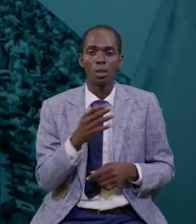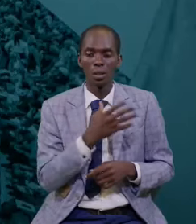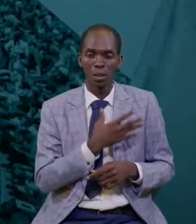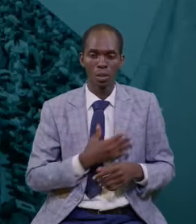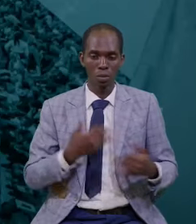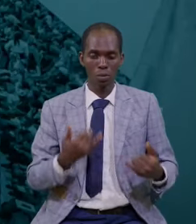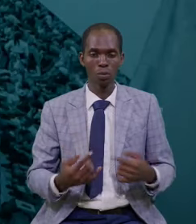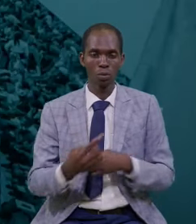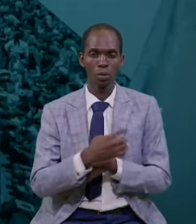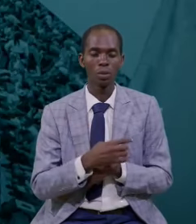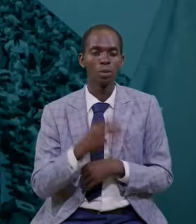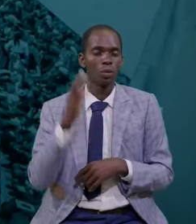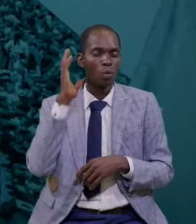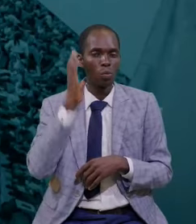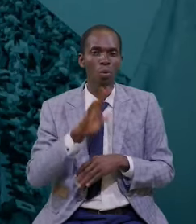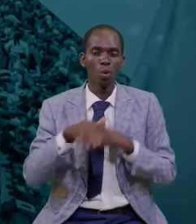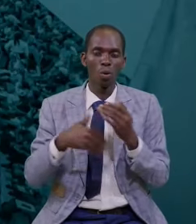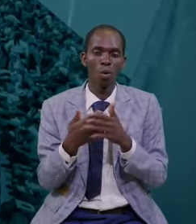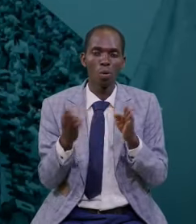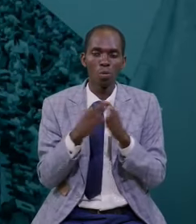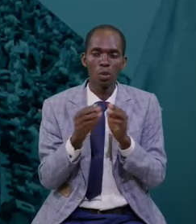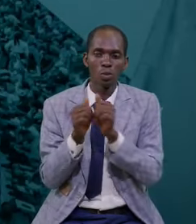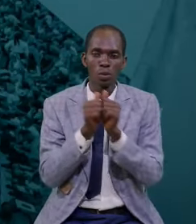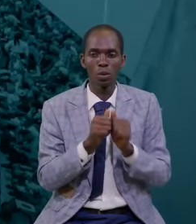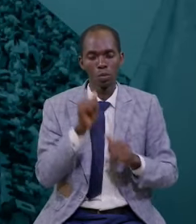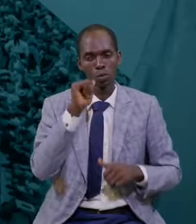trees by my right-hand side here.